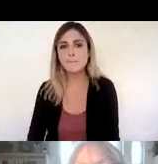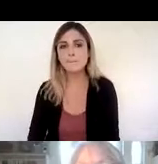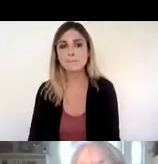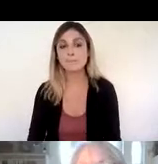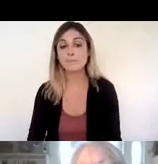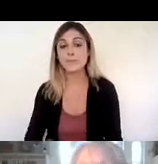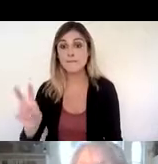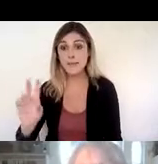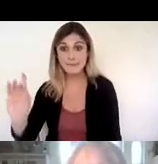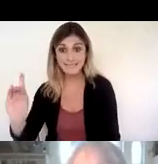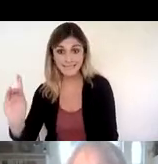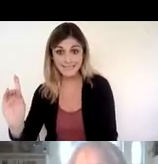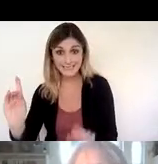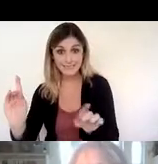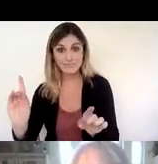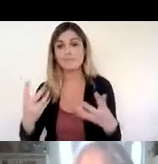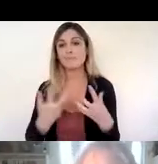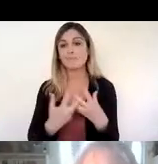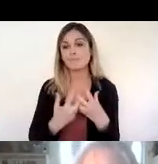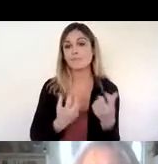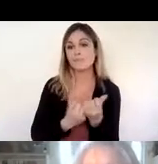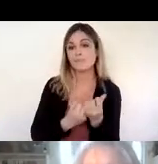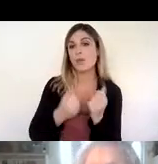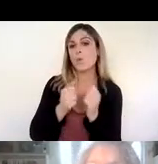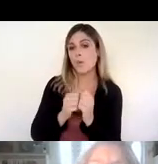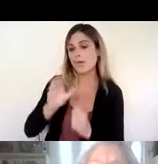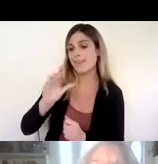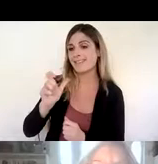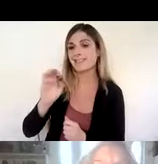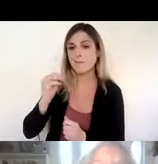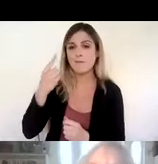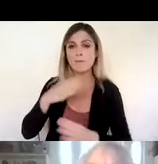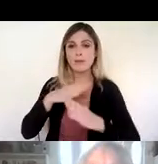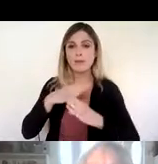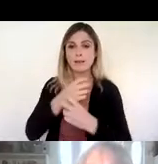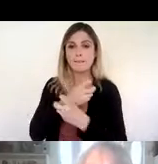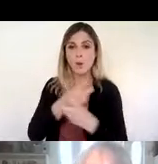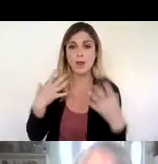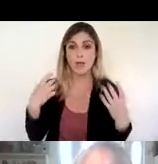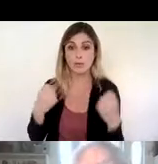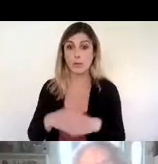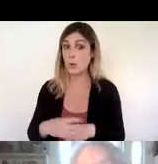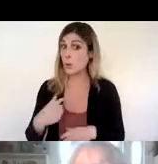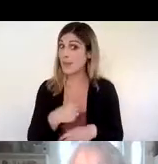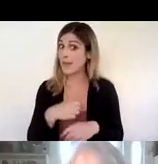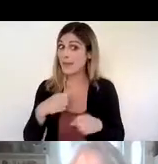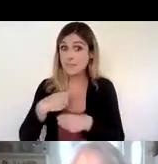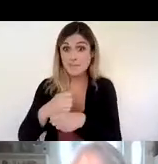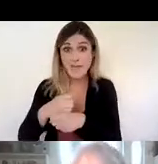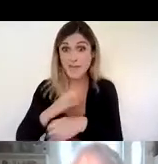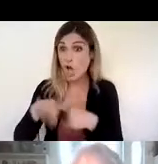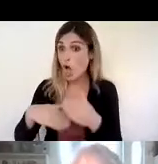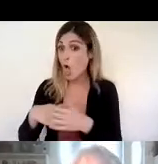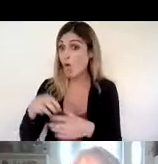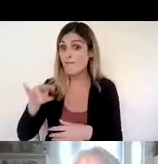Vitamin D works along with calcium to protect bone health. Now, we can make all of the vitamin D, we evolved to make all of the vitamin D